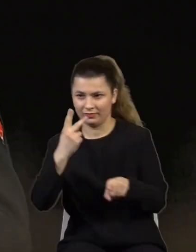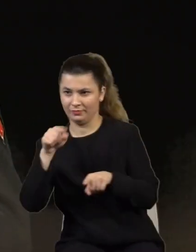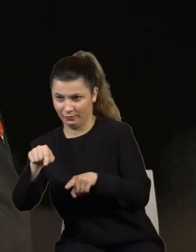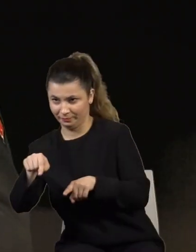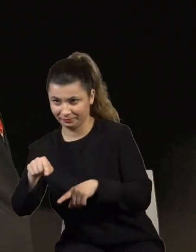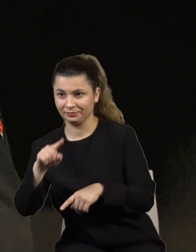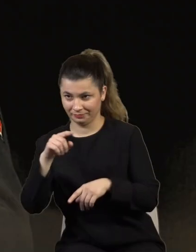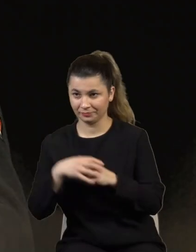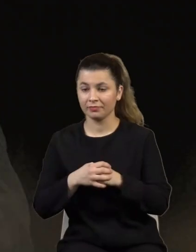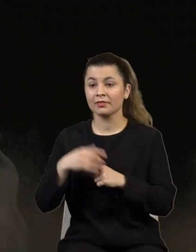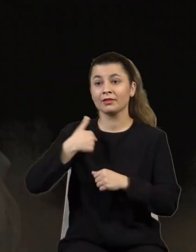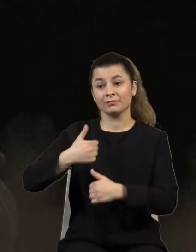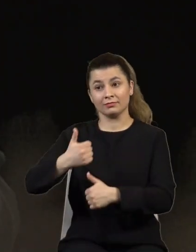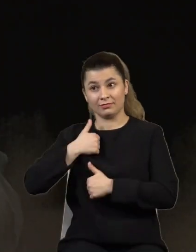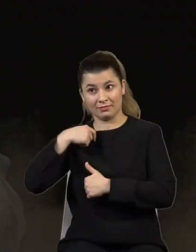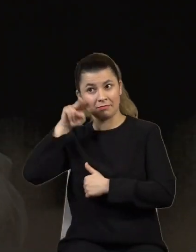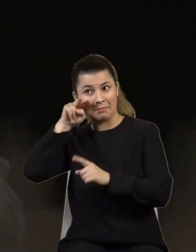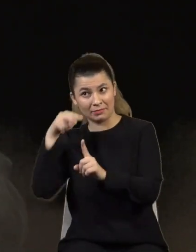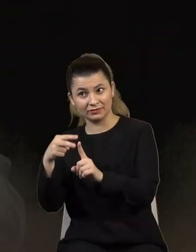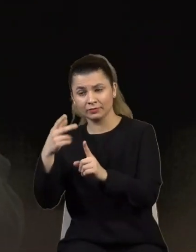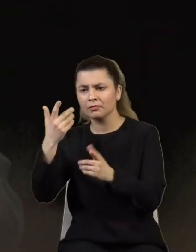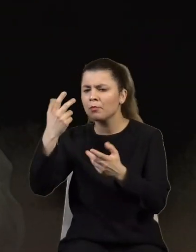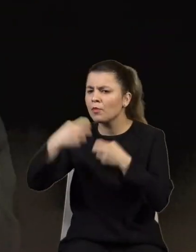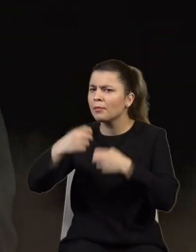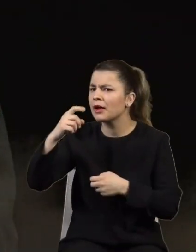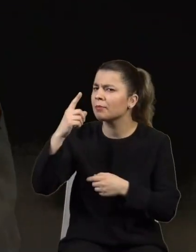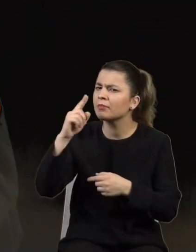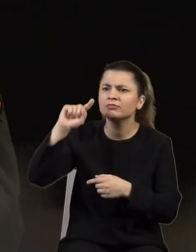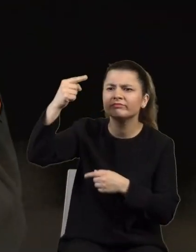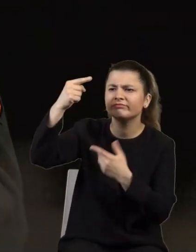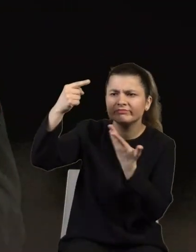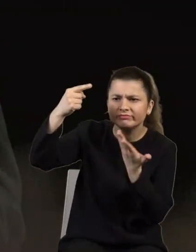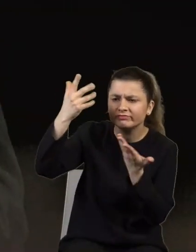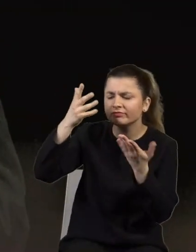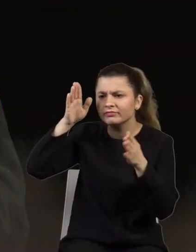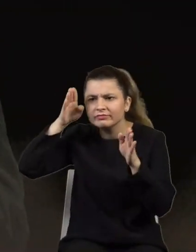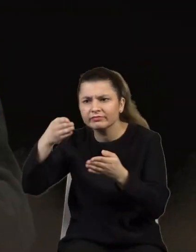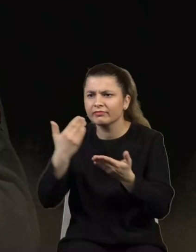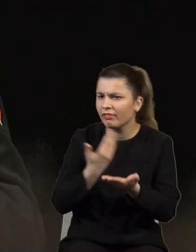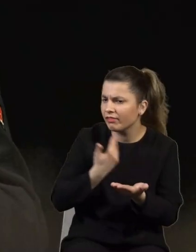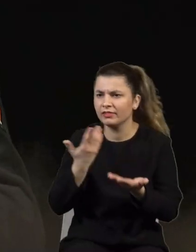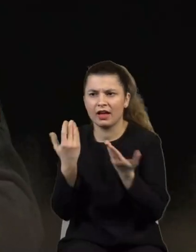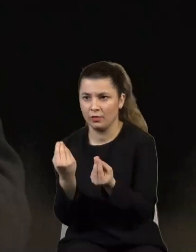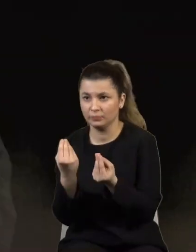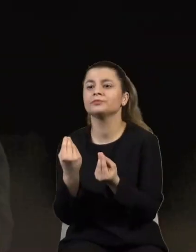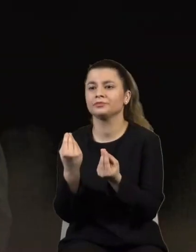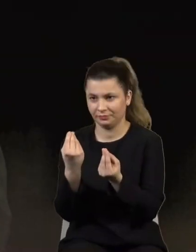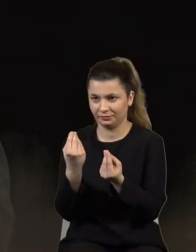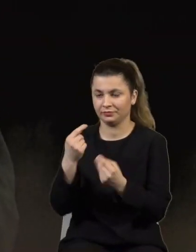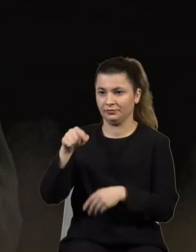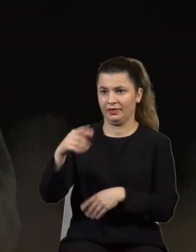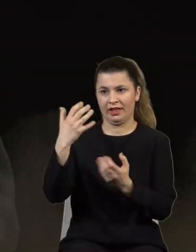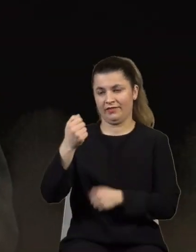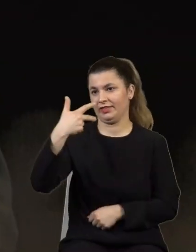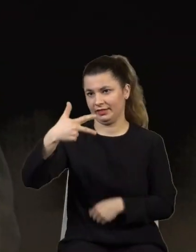need to address? We think, or we see them as threefold. First of all, there's EU